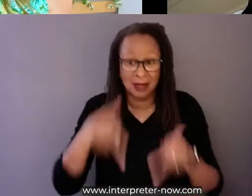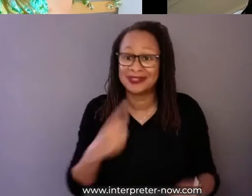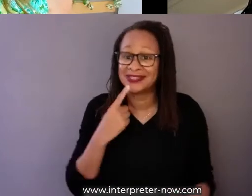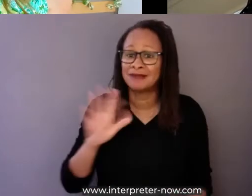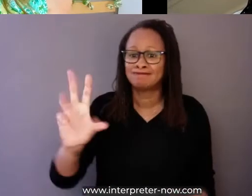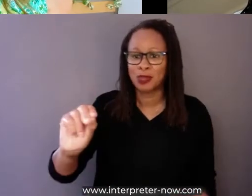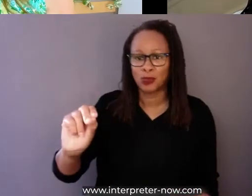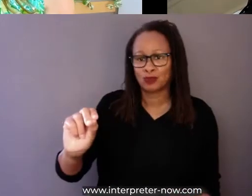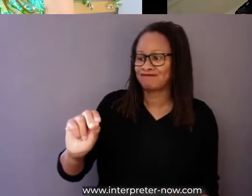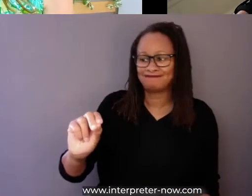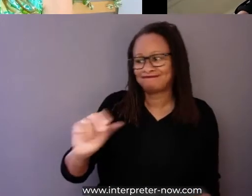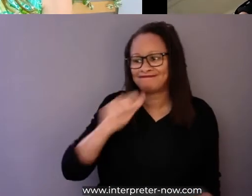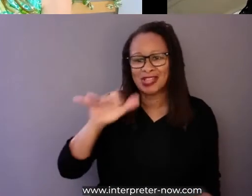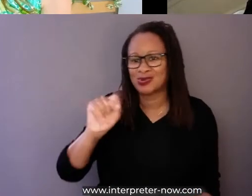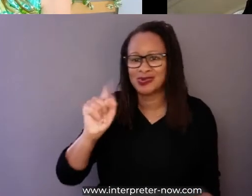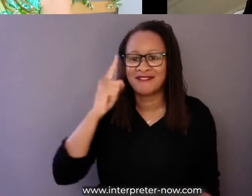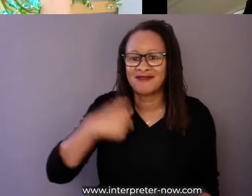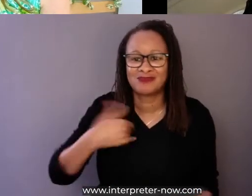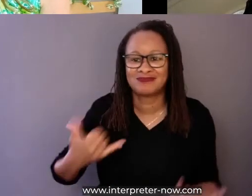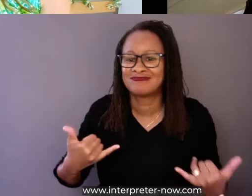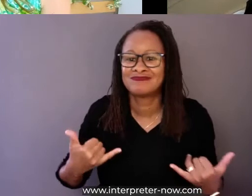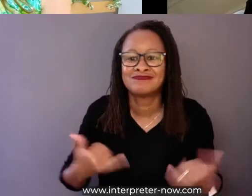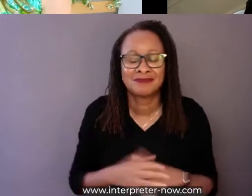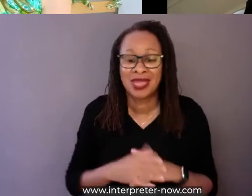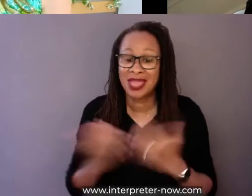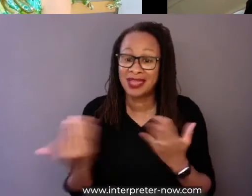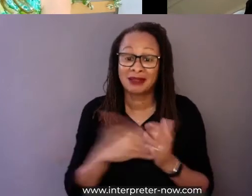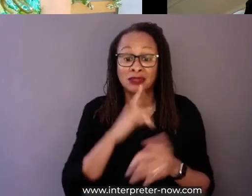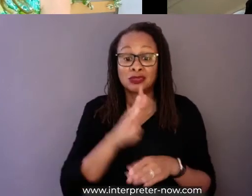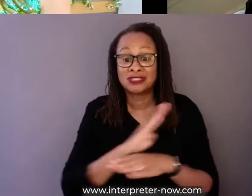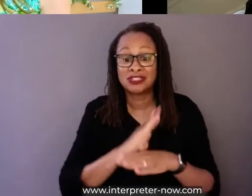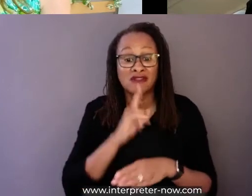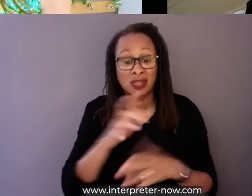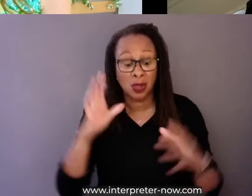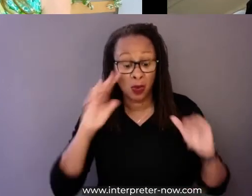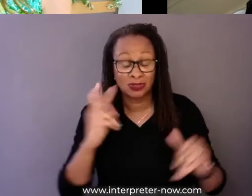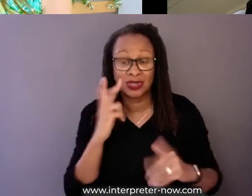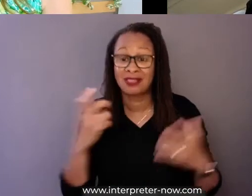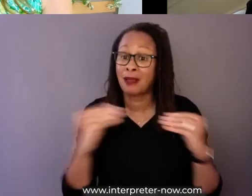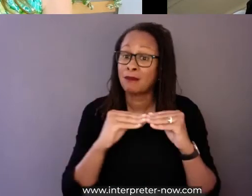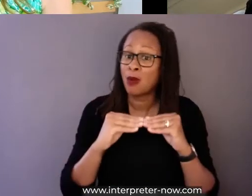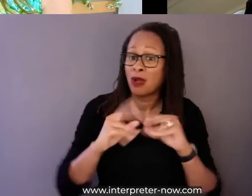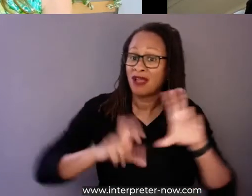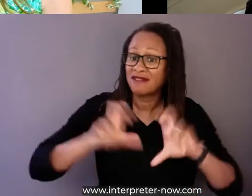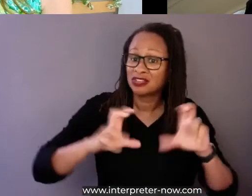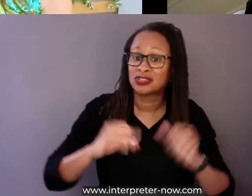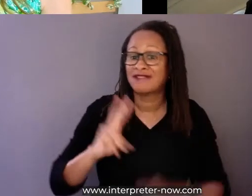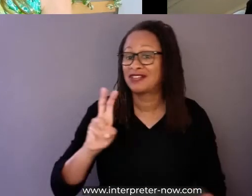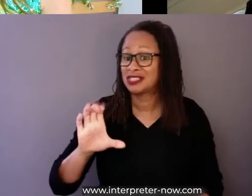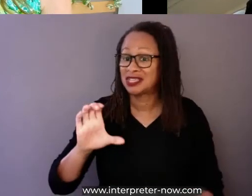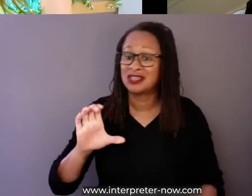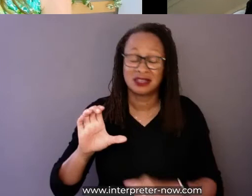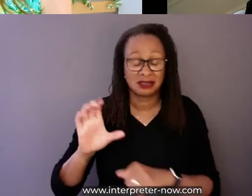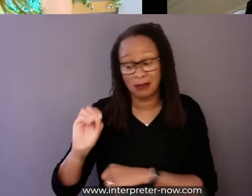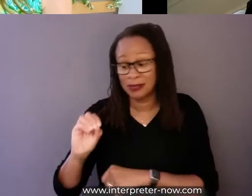nah, not on our watch. And again, I really, really do hope to see a lot more investors and venture capital firms holding